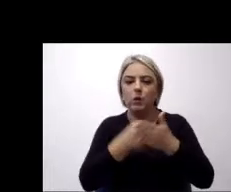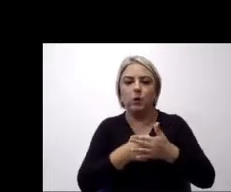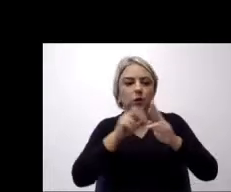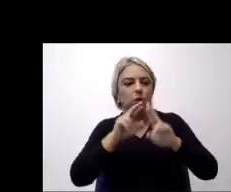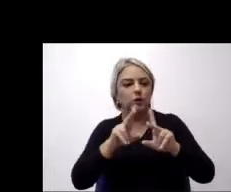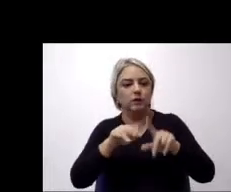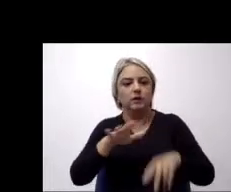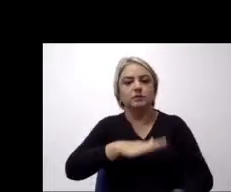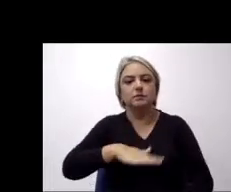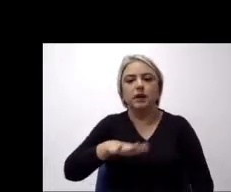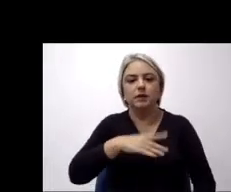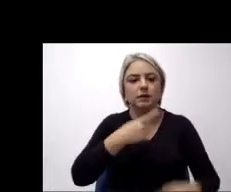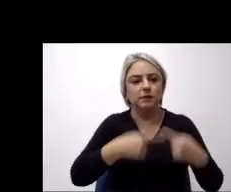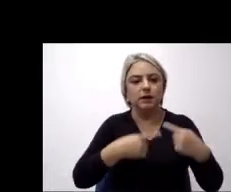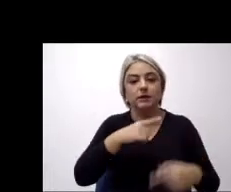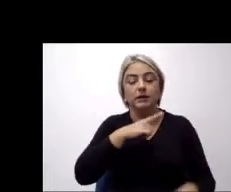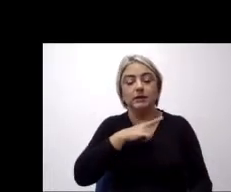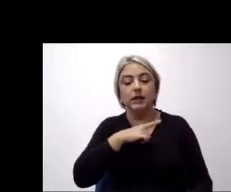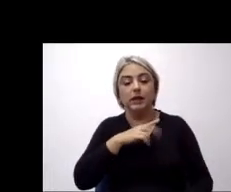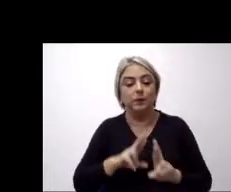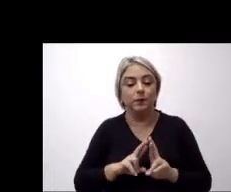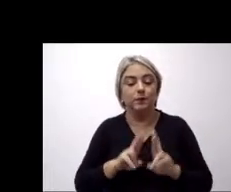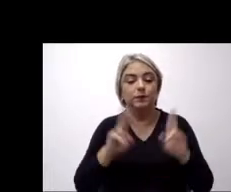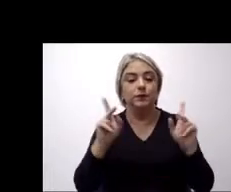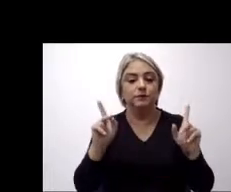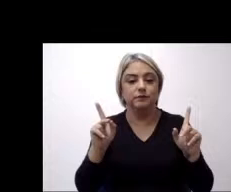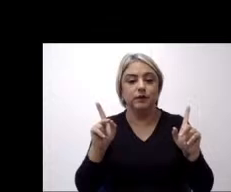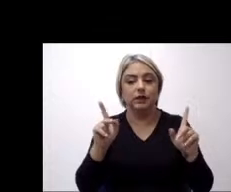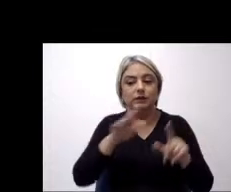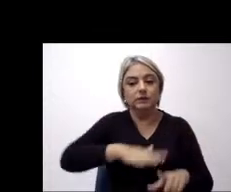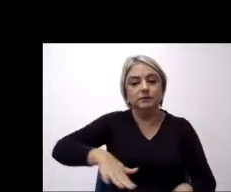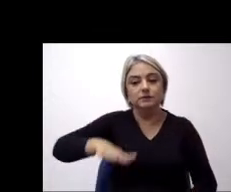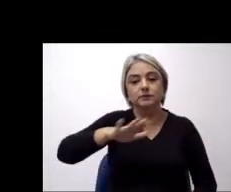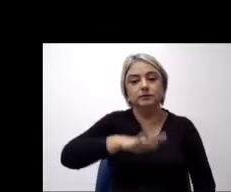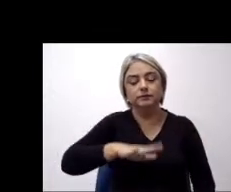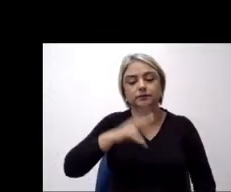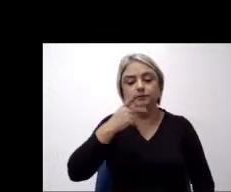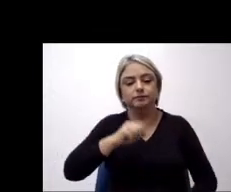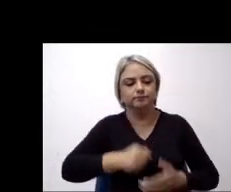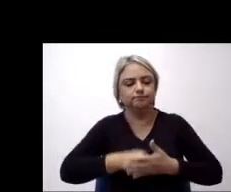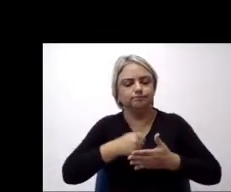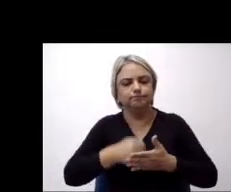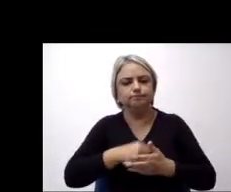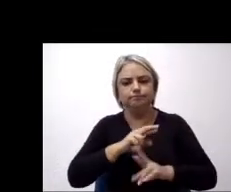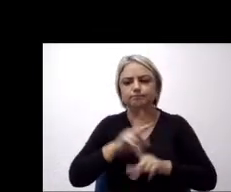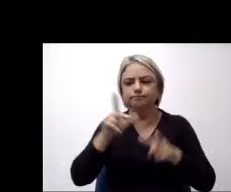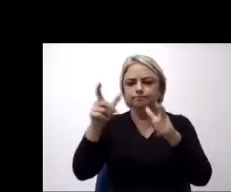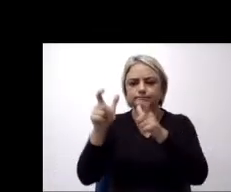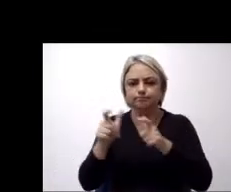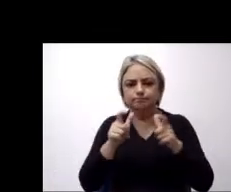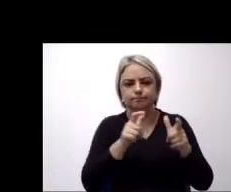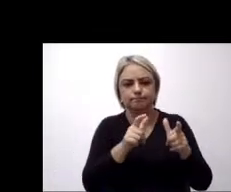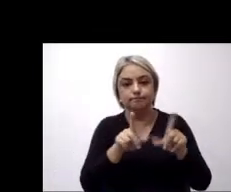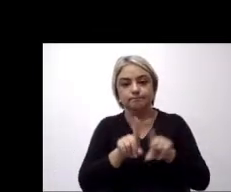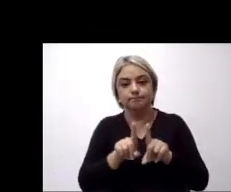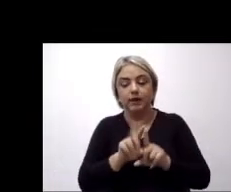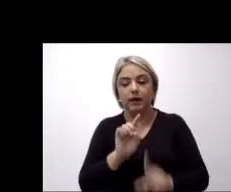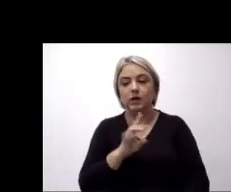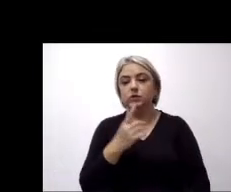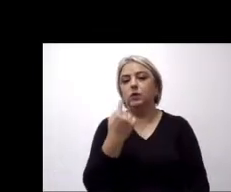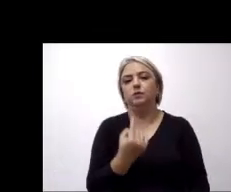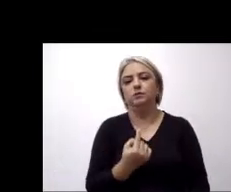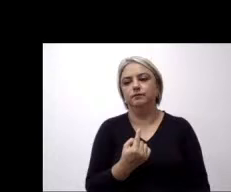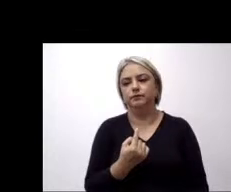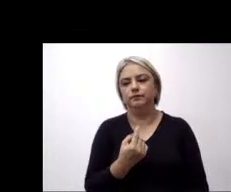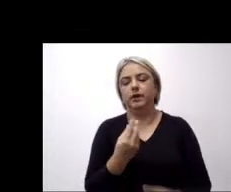is different space of fighting in different places in the same time. It's not only one, like we have in the